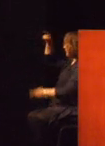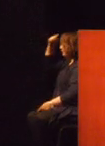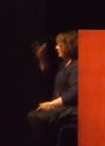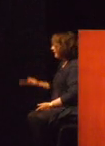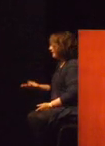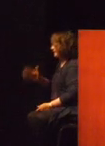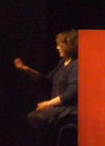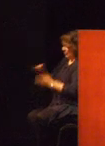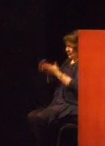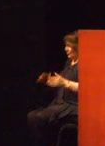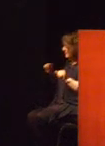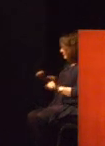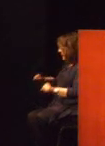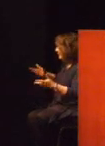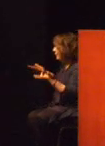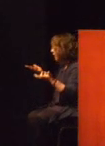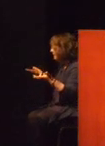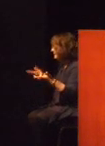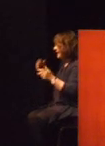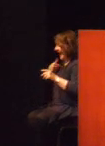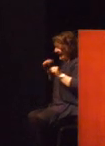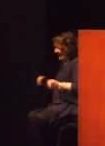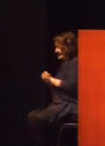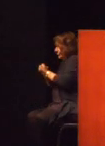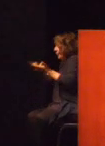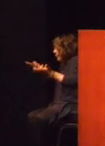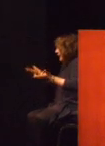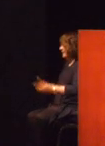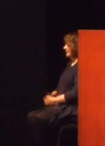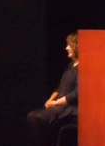are capable of and that you could support them towards.